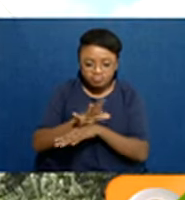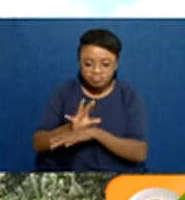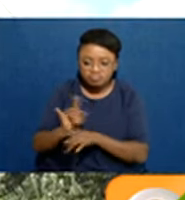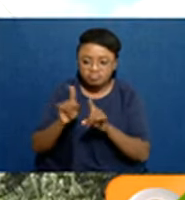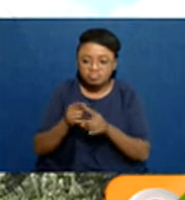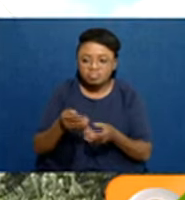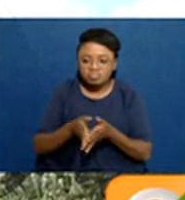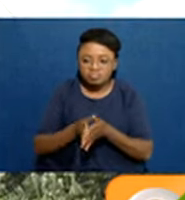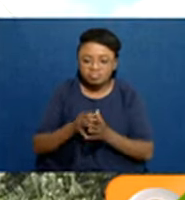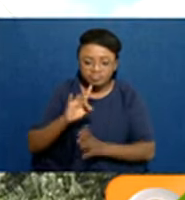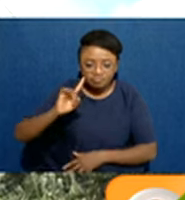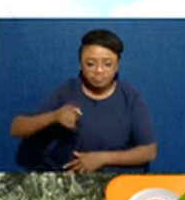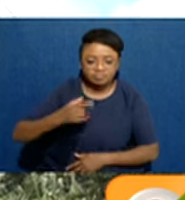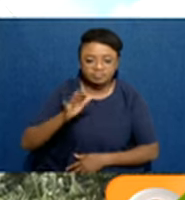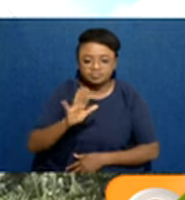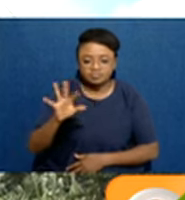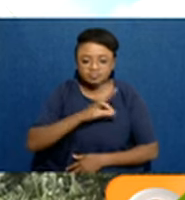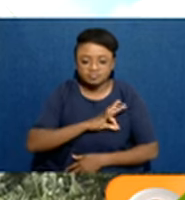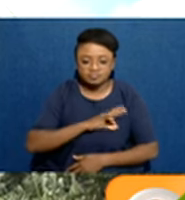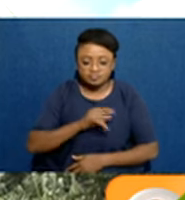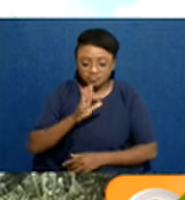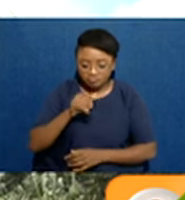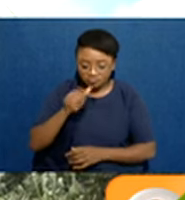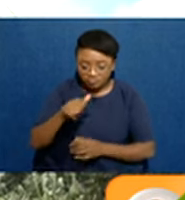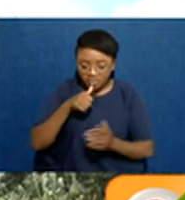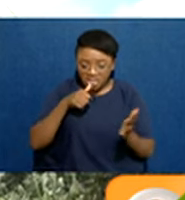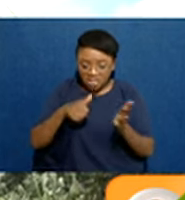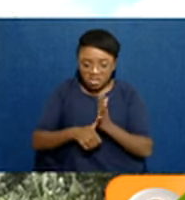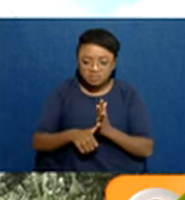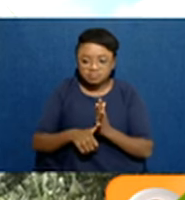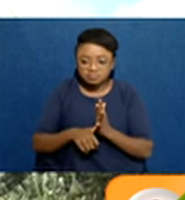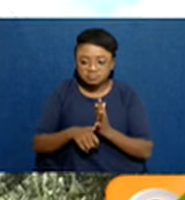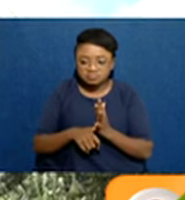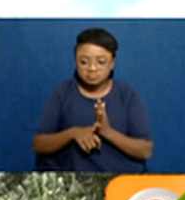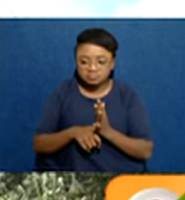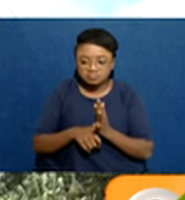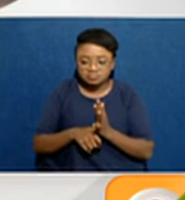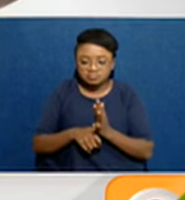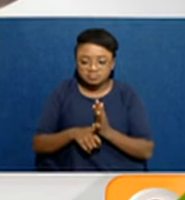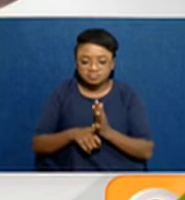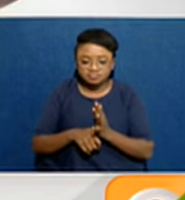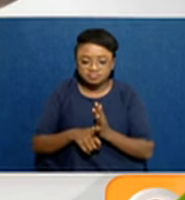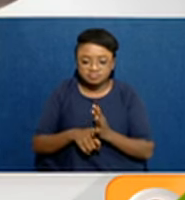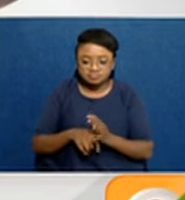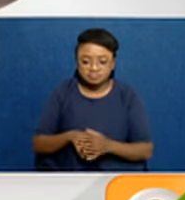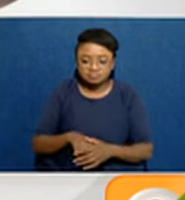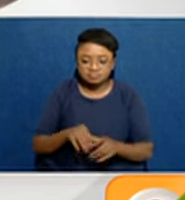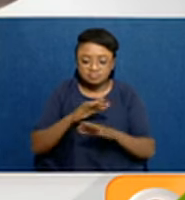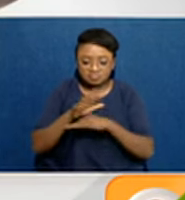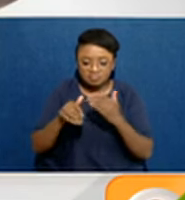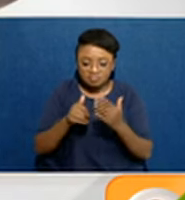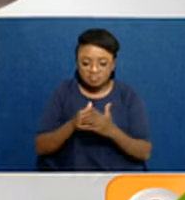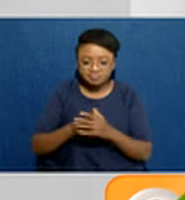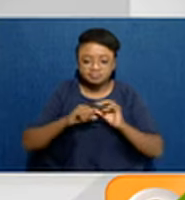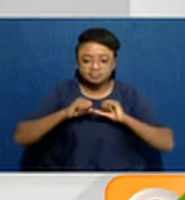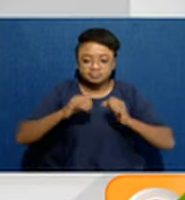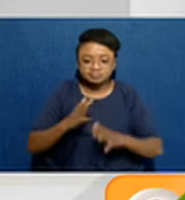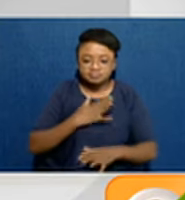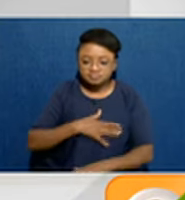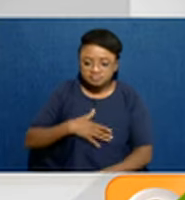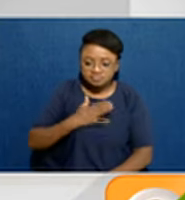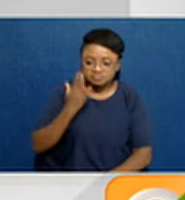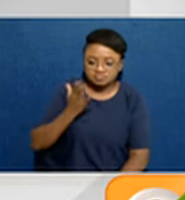claim their benefits. In the letter, the anti-corruption watchdog advises all accounting and authorizing officers not to process